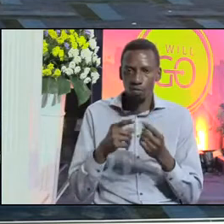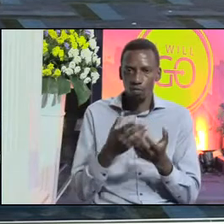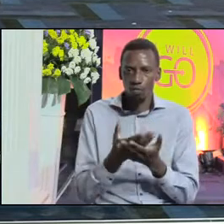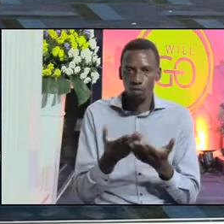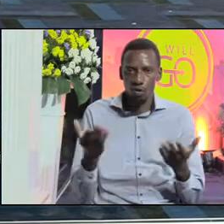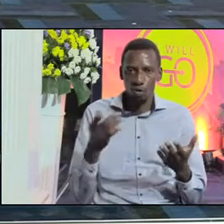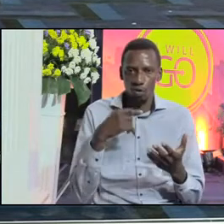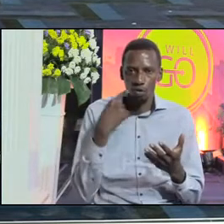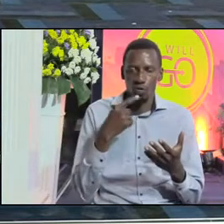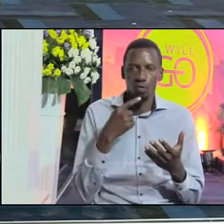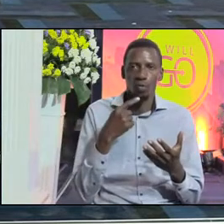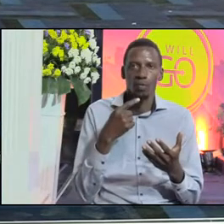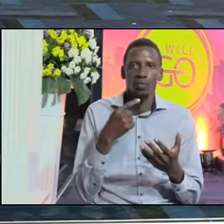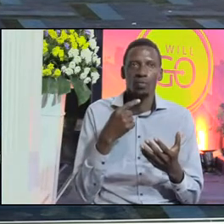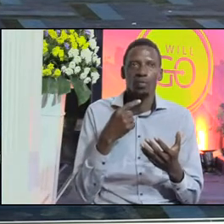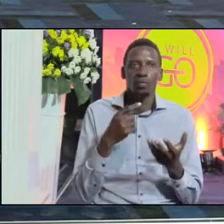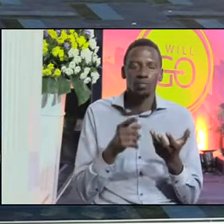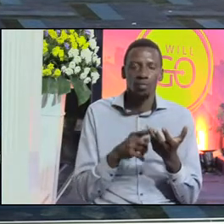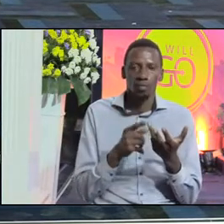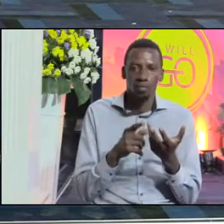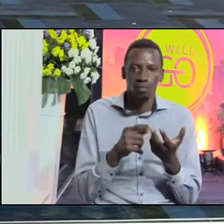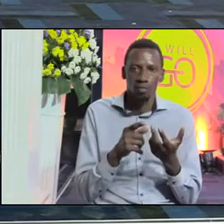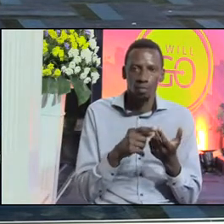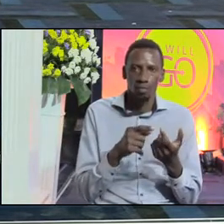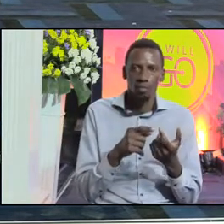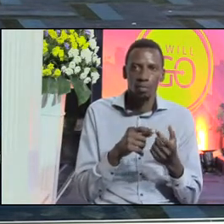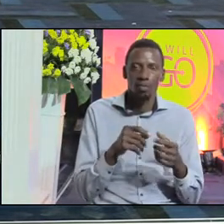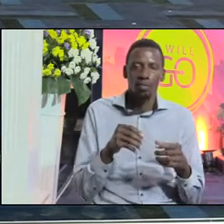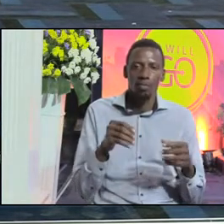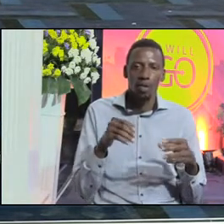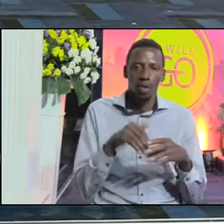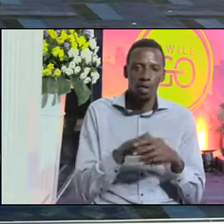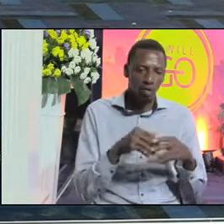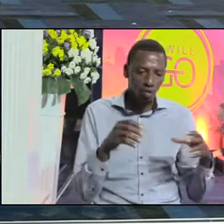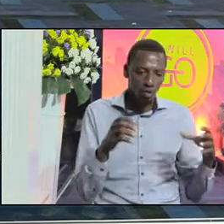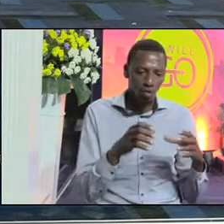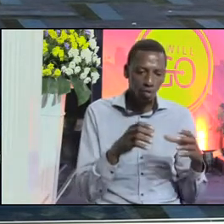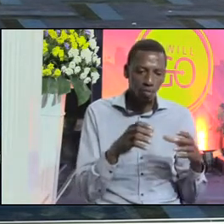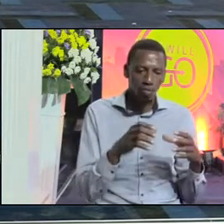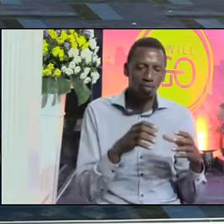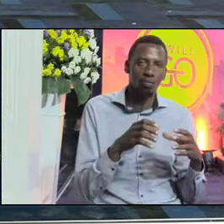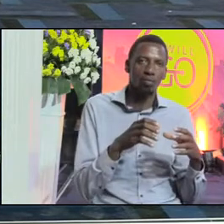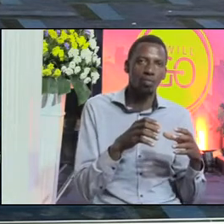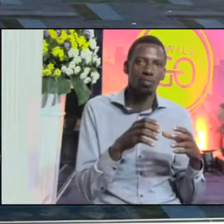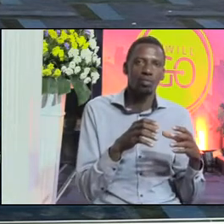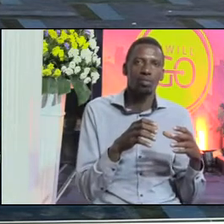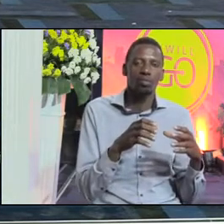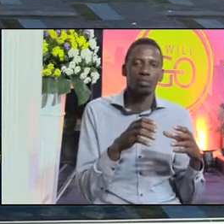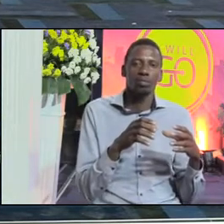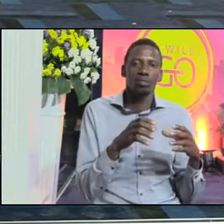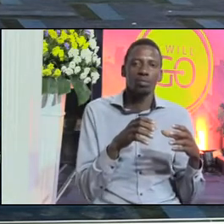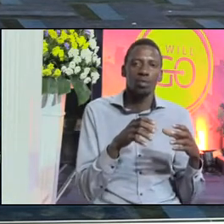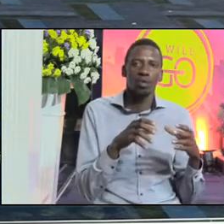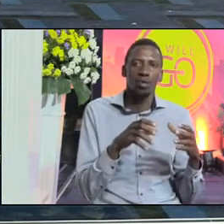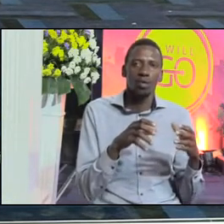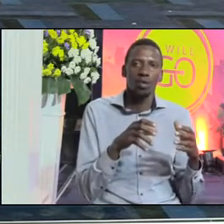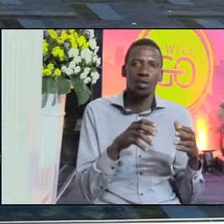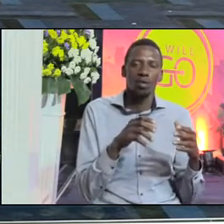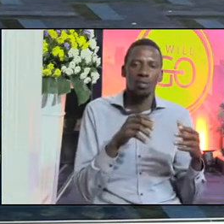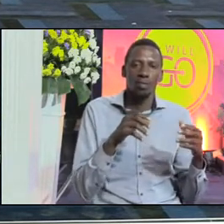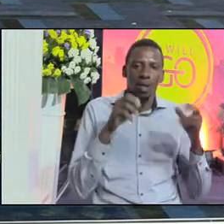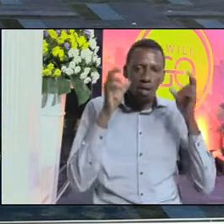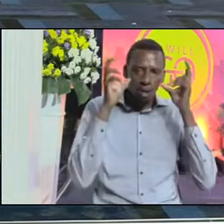those who are counted among the principalities and powers. I'm talking about those who sit in high governmental